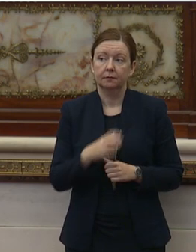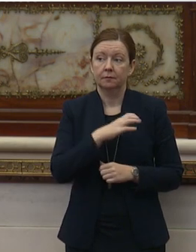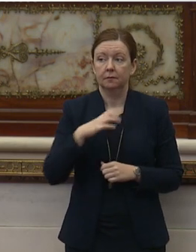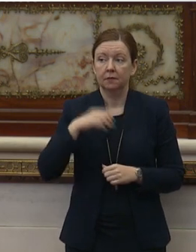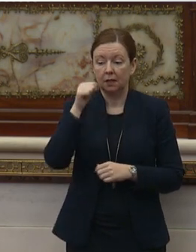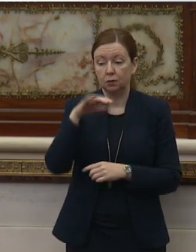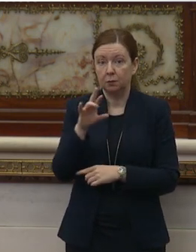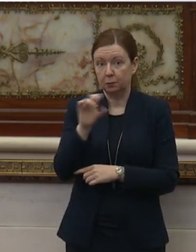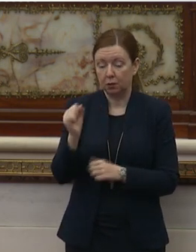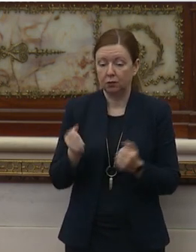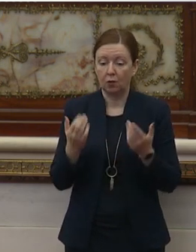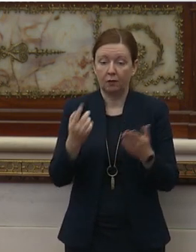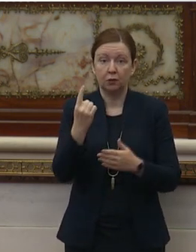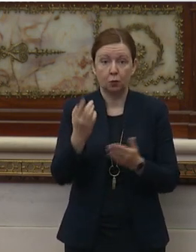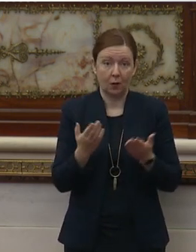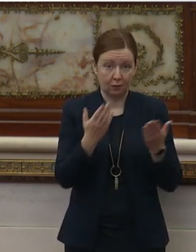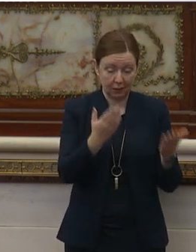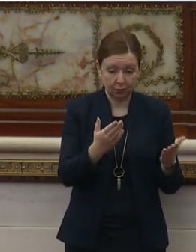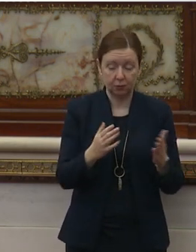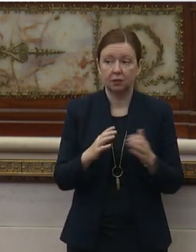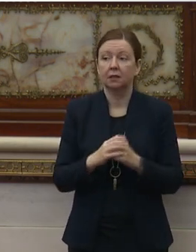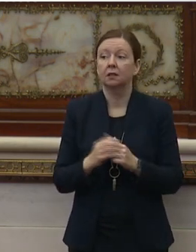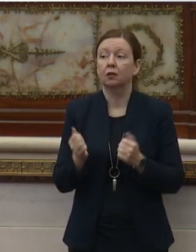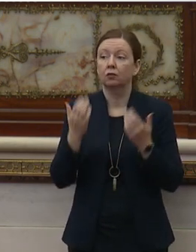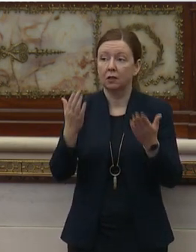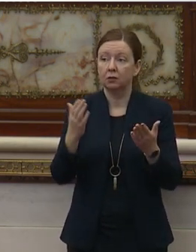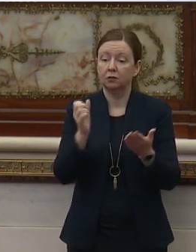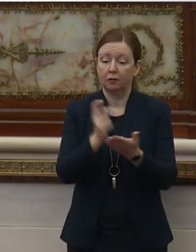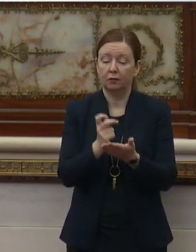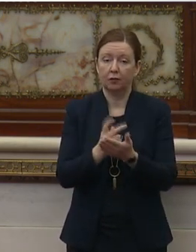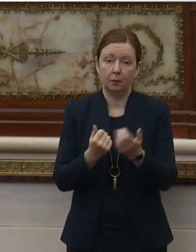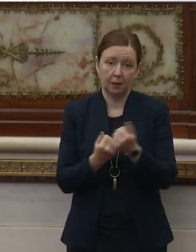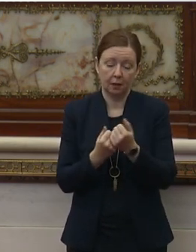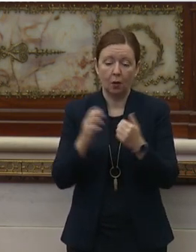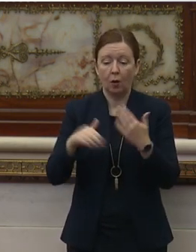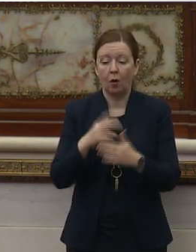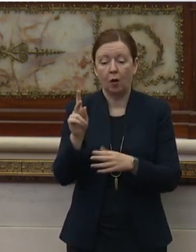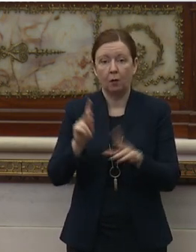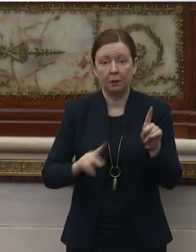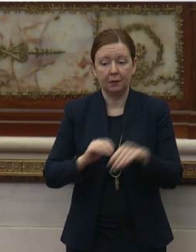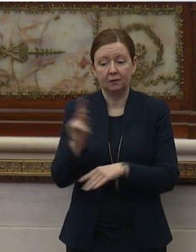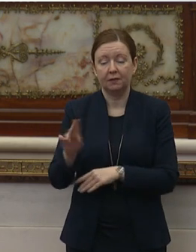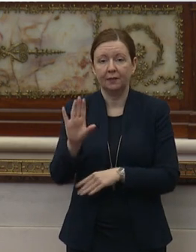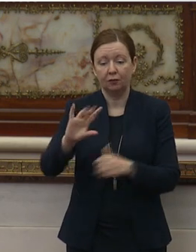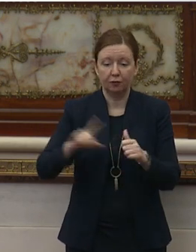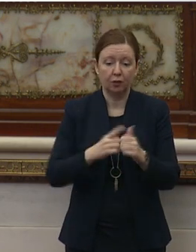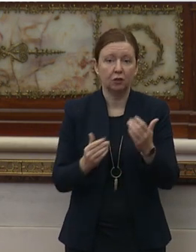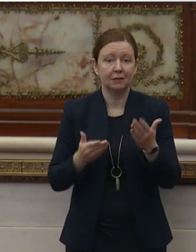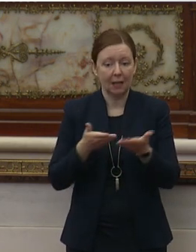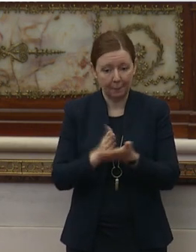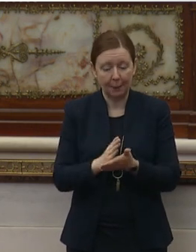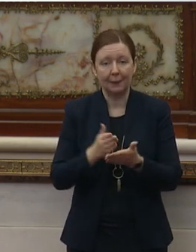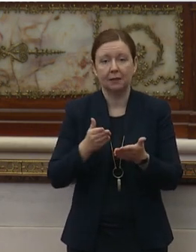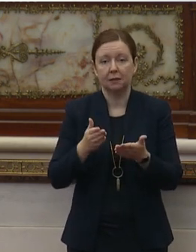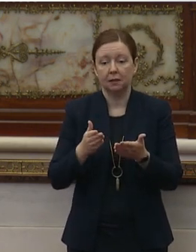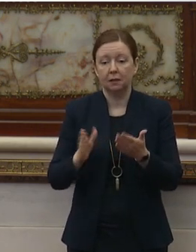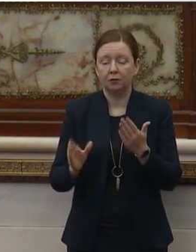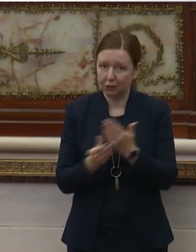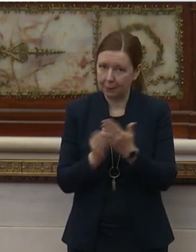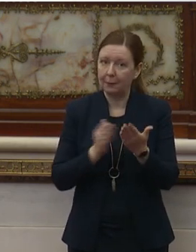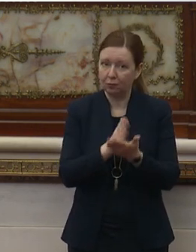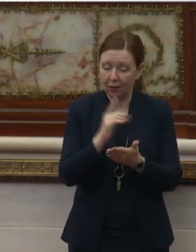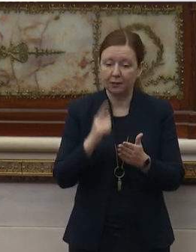Councilwoman Brooks offers one resolution entitled A Resolution Affirming All Philadelphians' First Amendment Rights to Protest and Peaceful